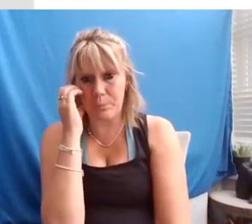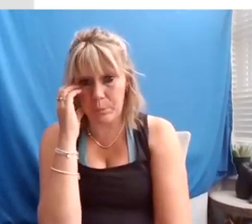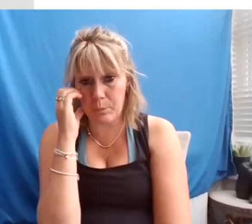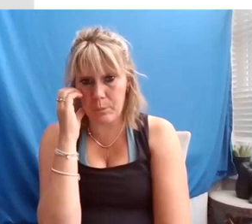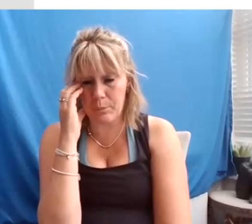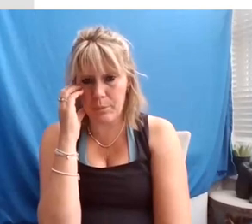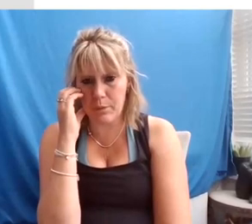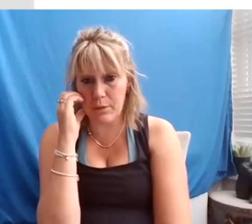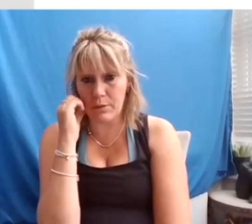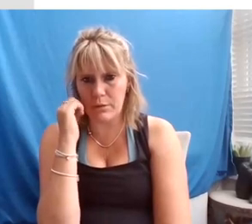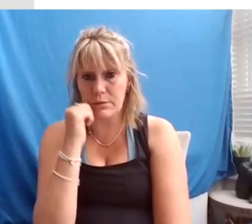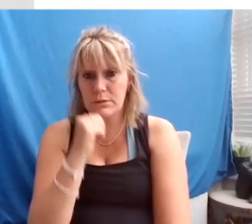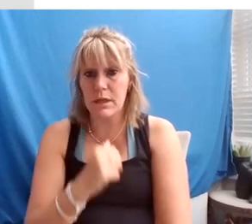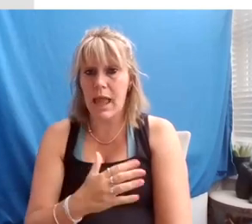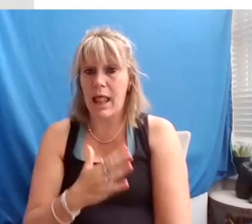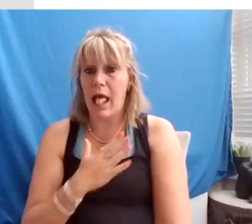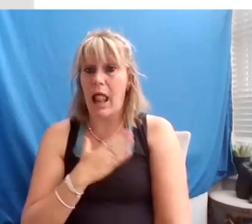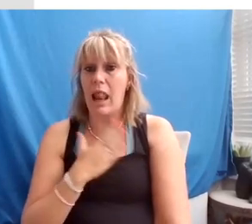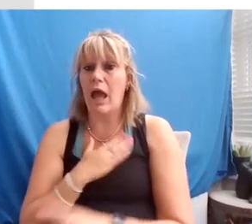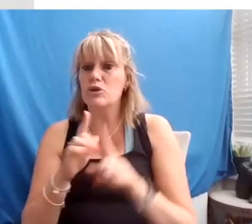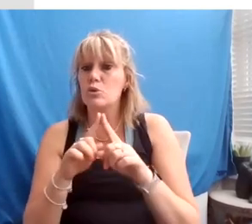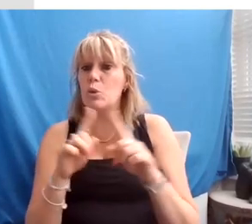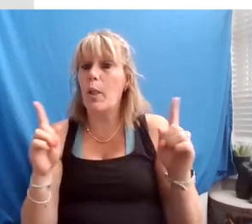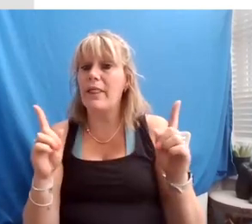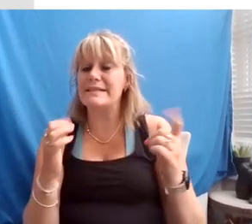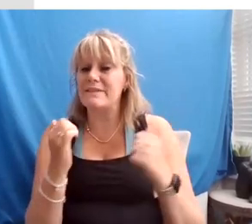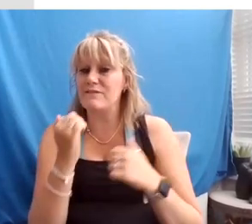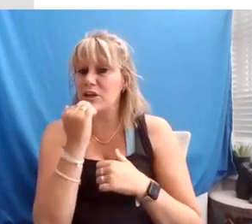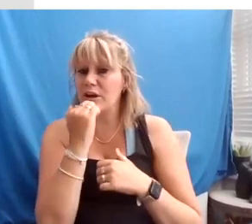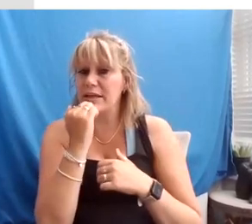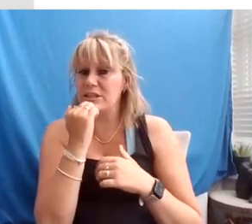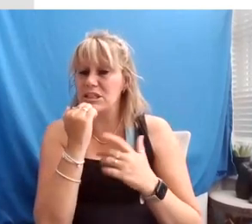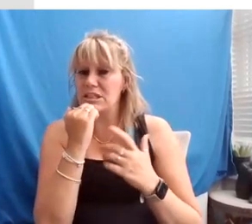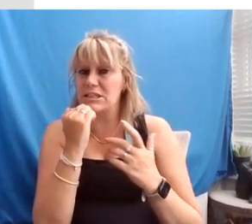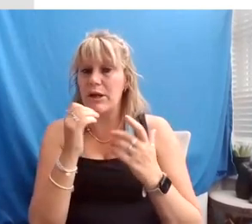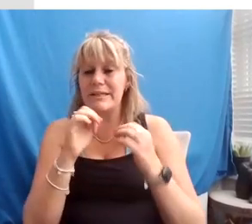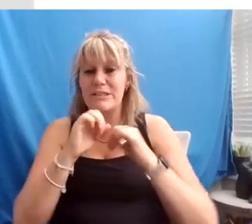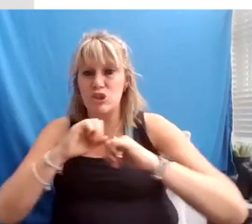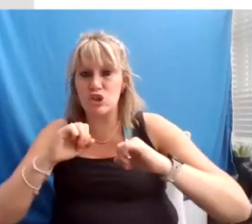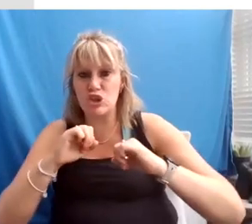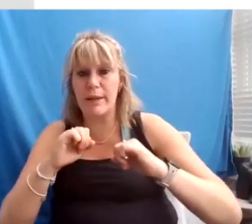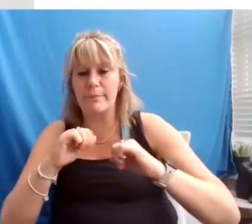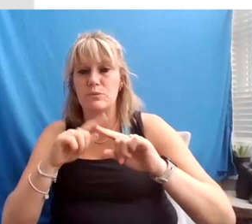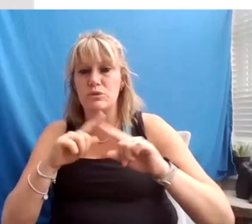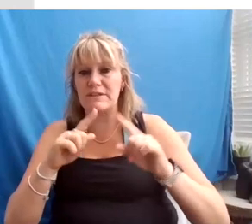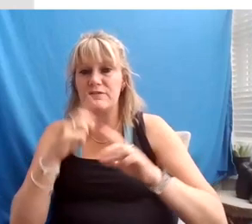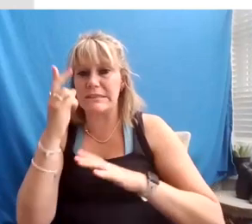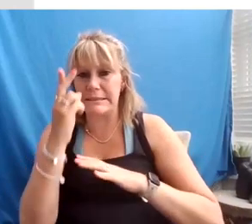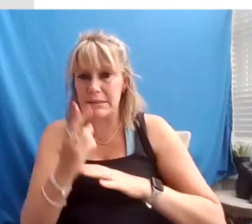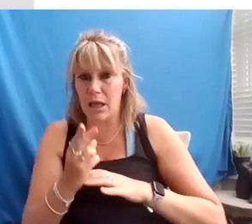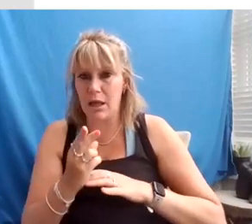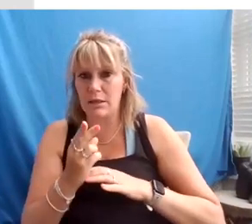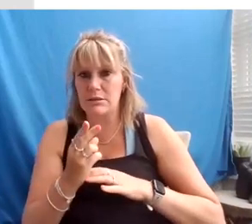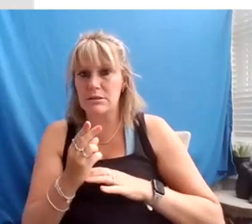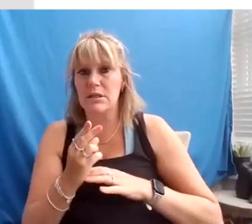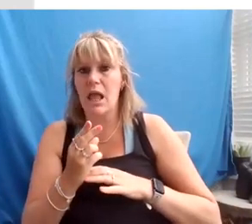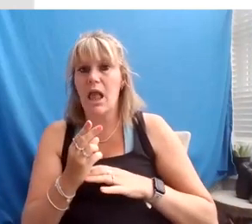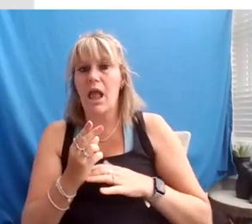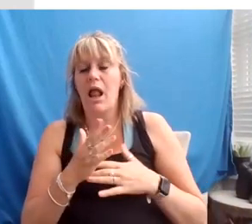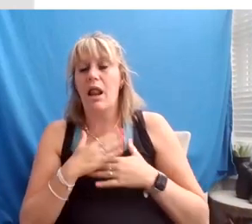And I'd like doing all the shapes and the designs and that.